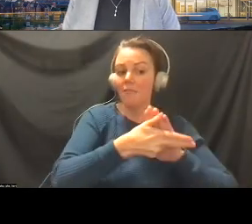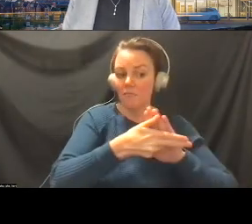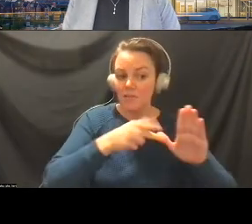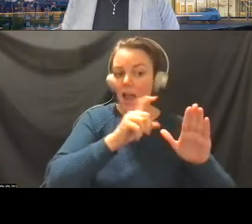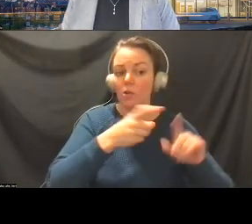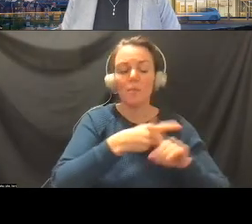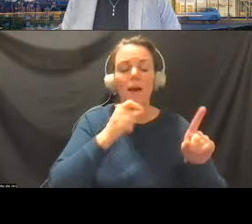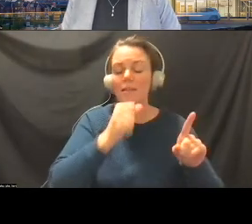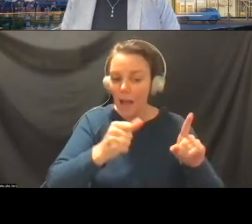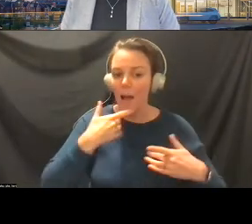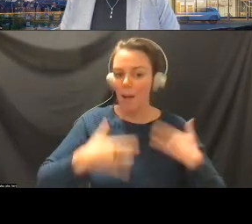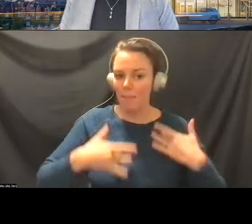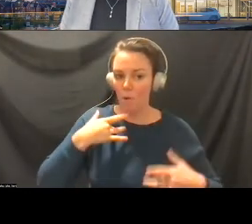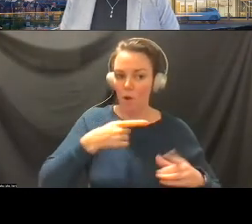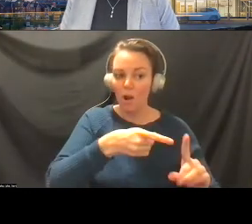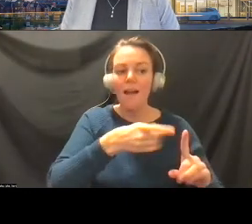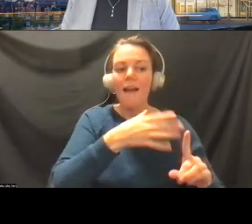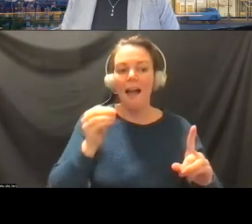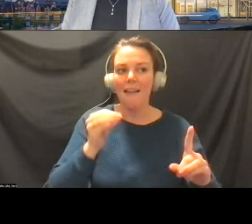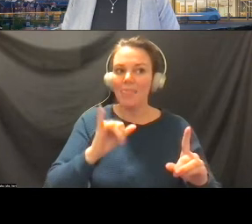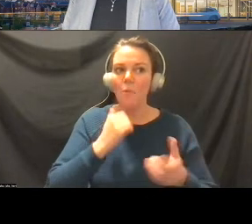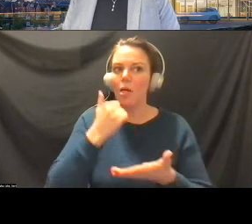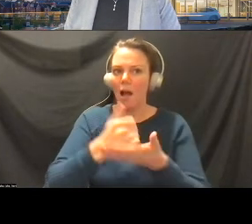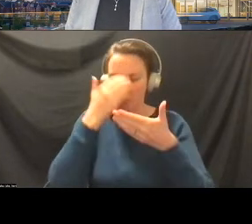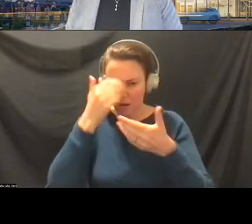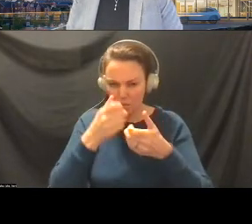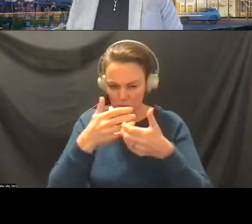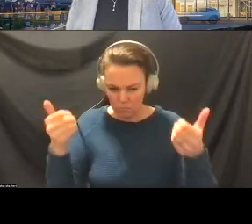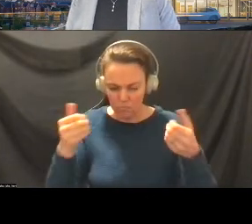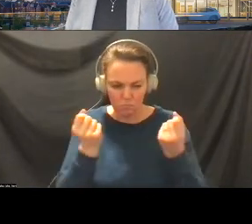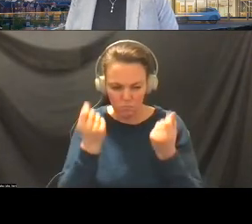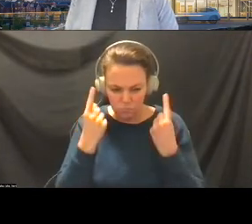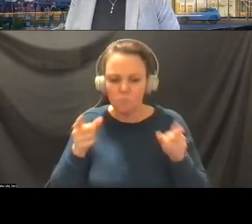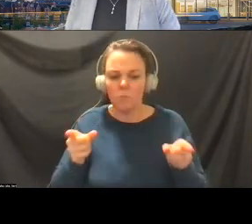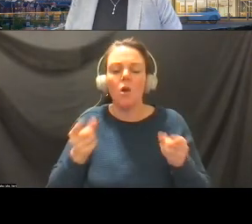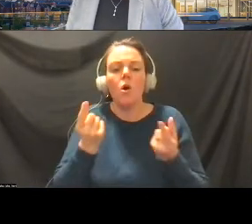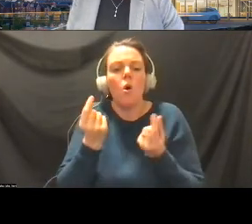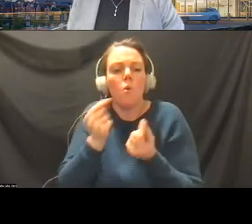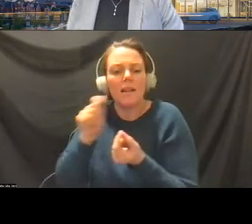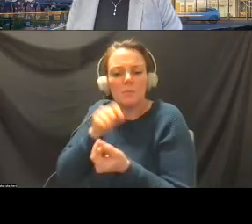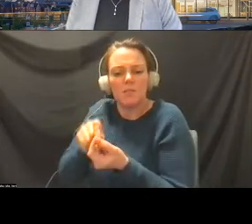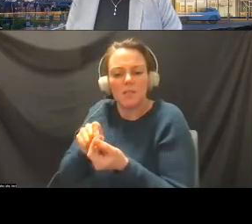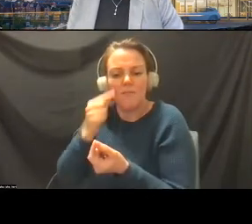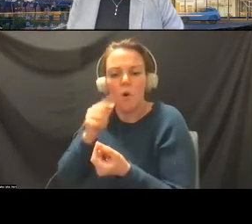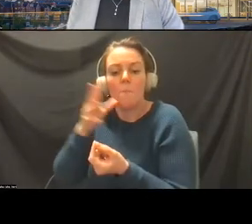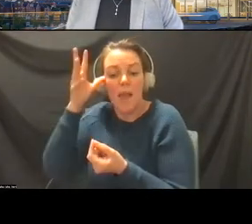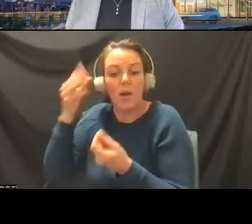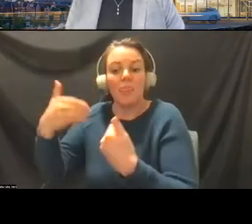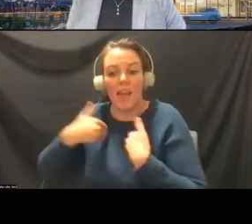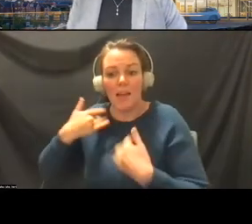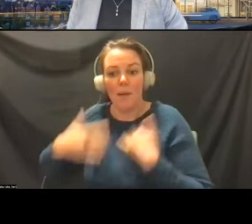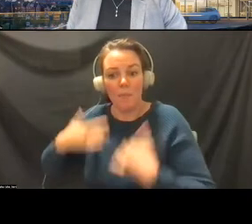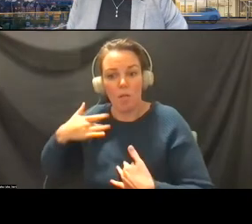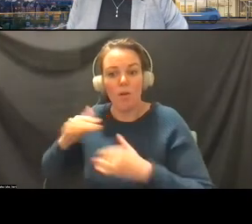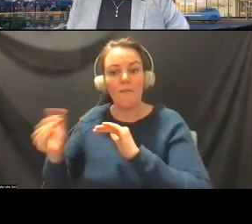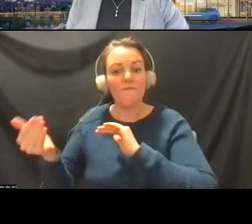bipolar psychopathology. And that really can help us know what is specific to having a parent with bipolar